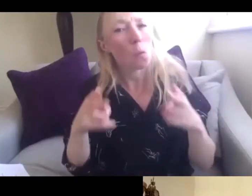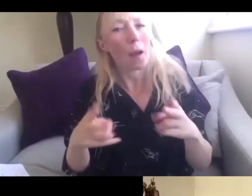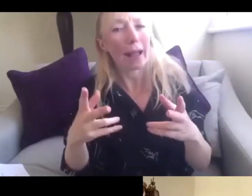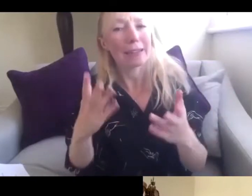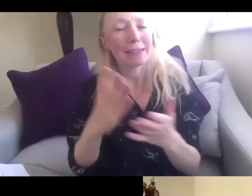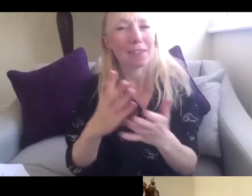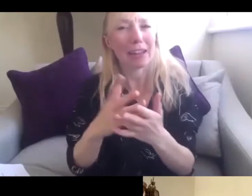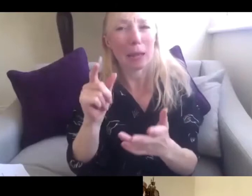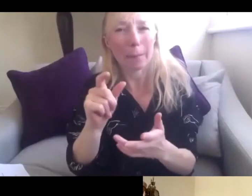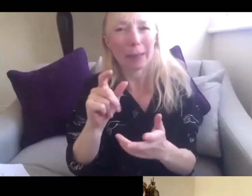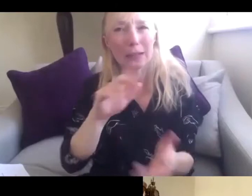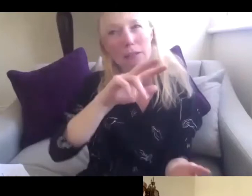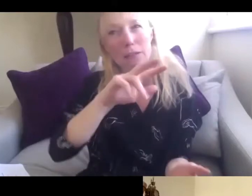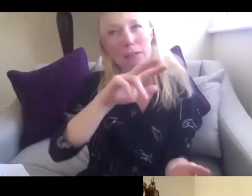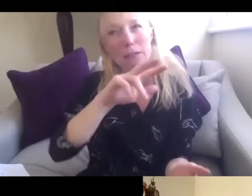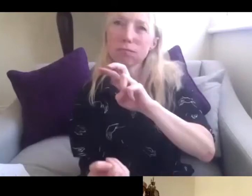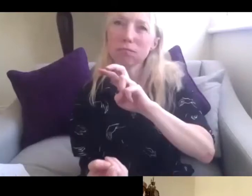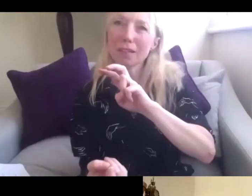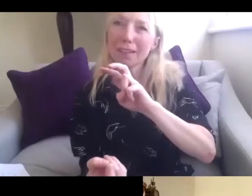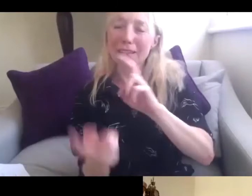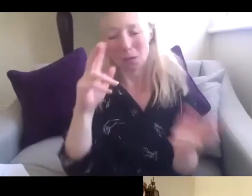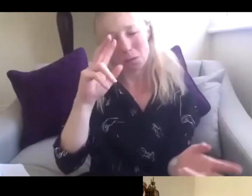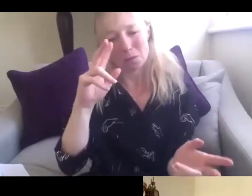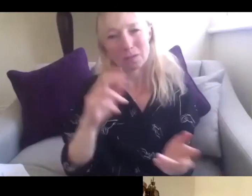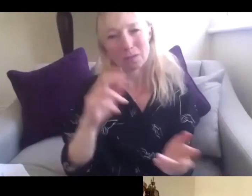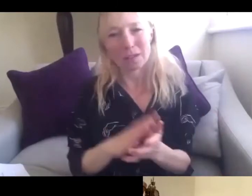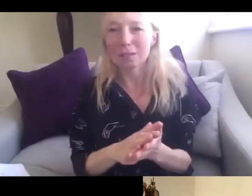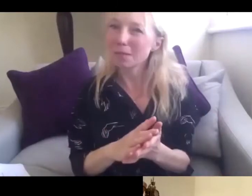heads a little. Would you say that's something that you like to do? Yeah,